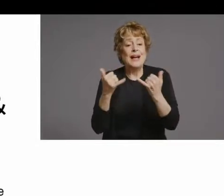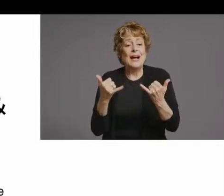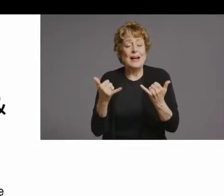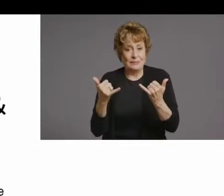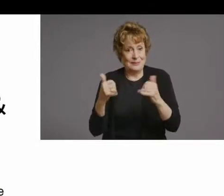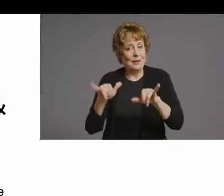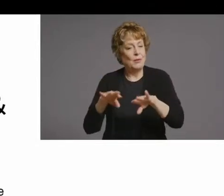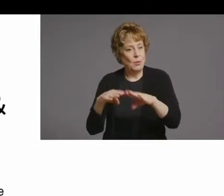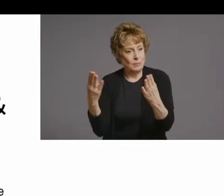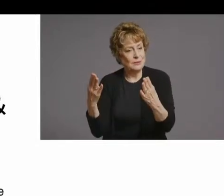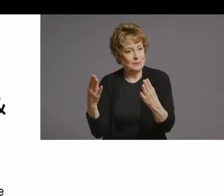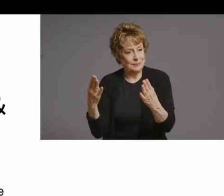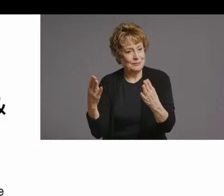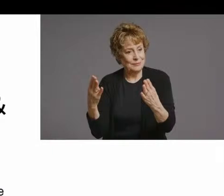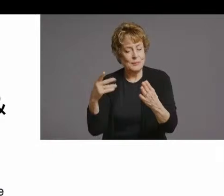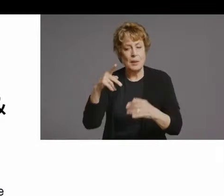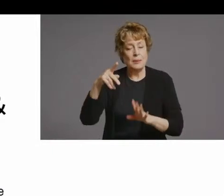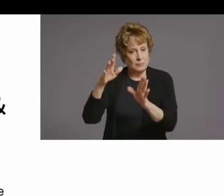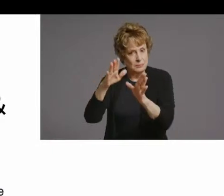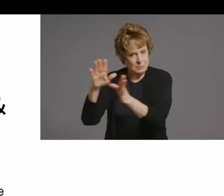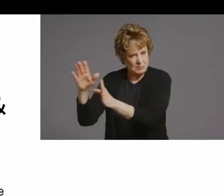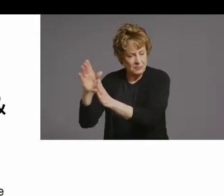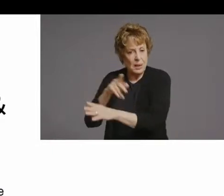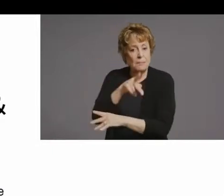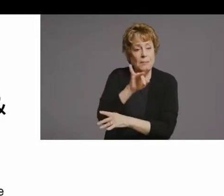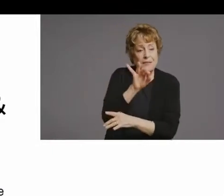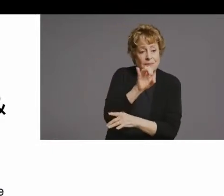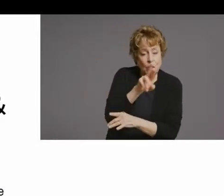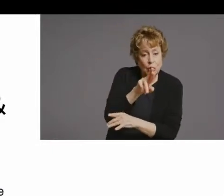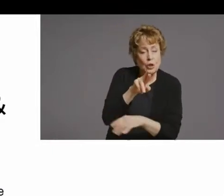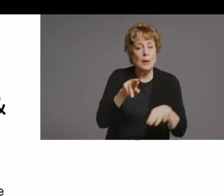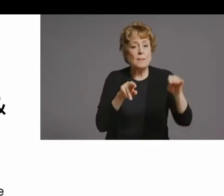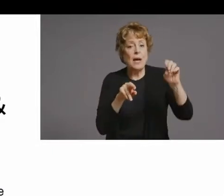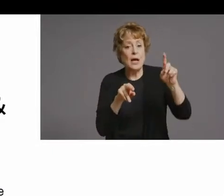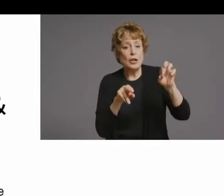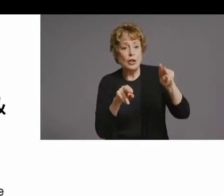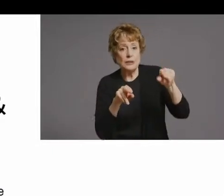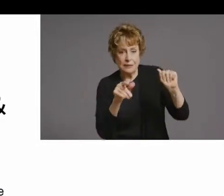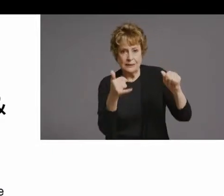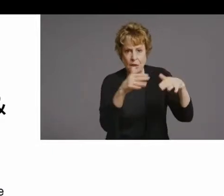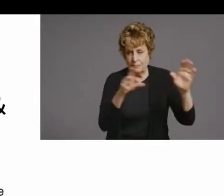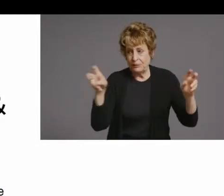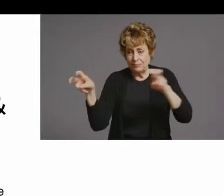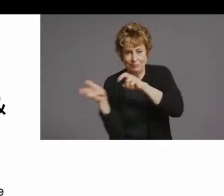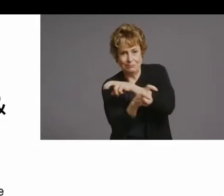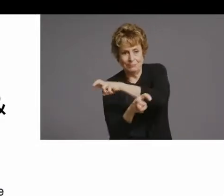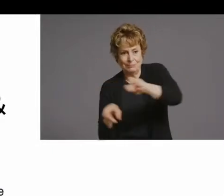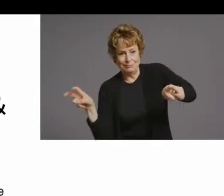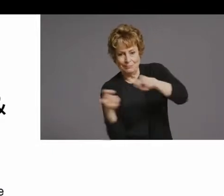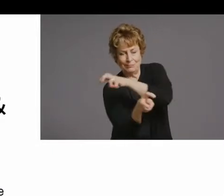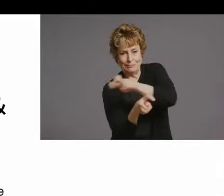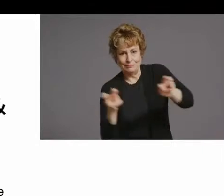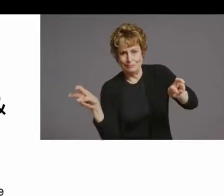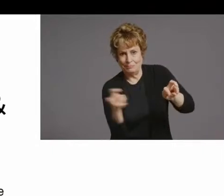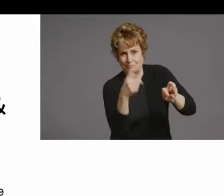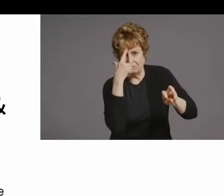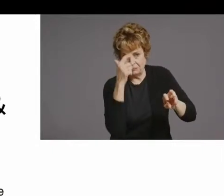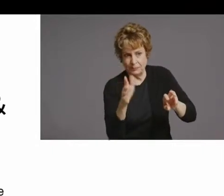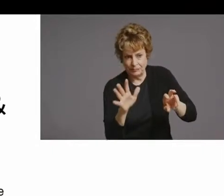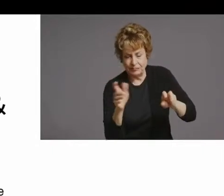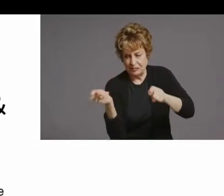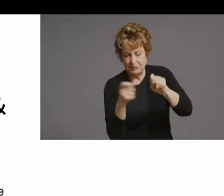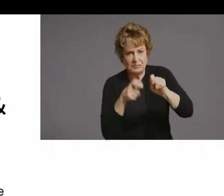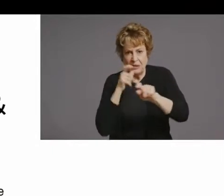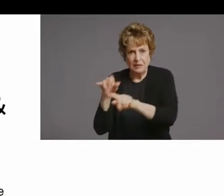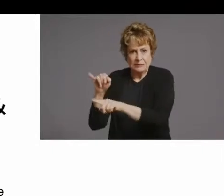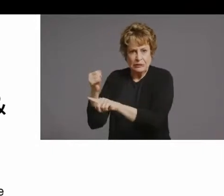get the Pfizer or the Moderna vaccine. We just released appointments today that there is still availability. And we